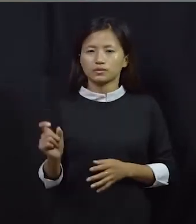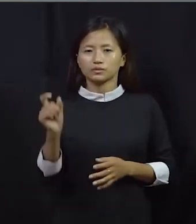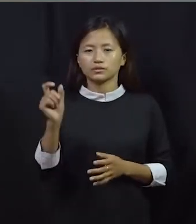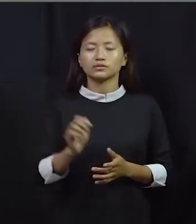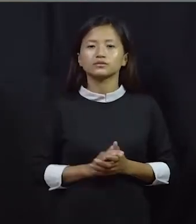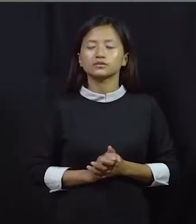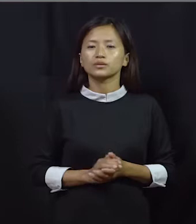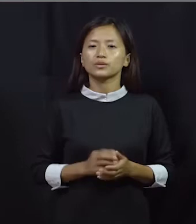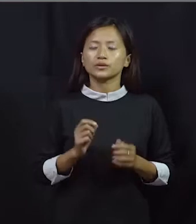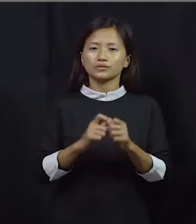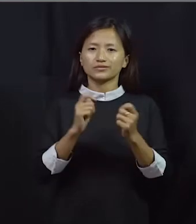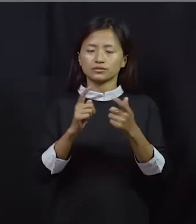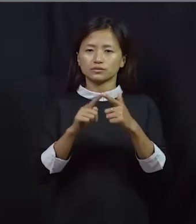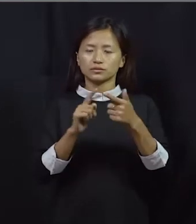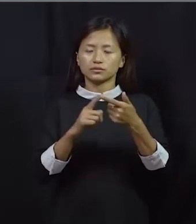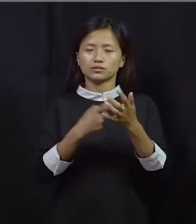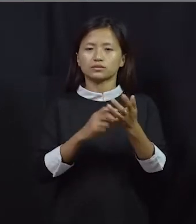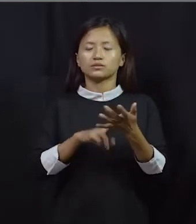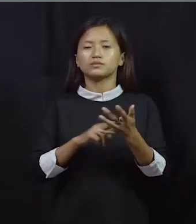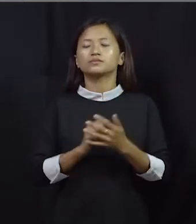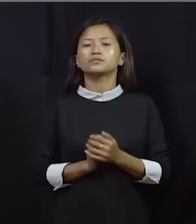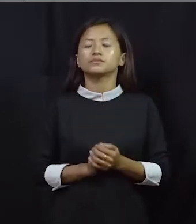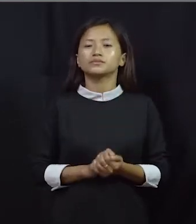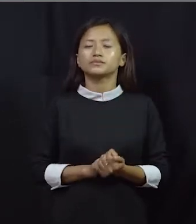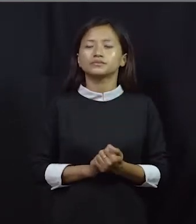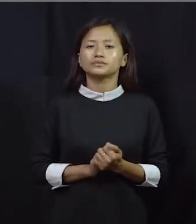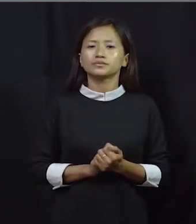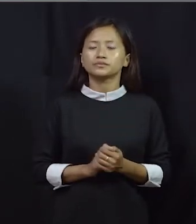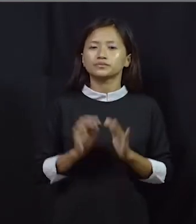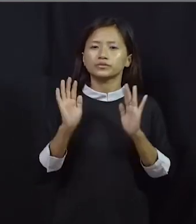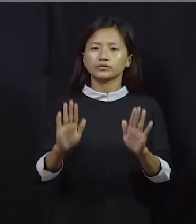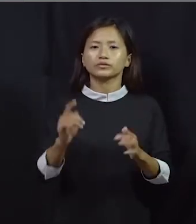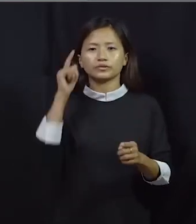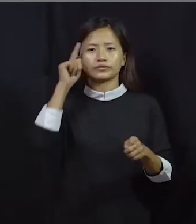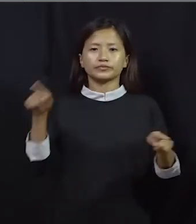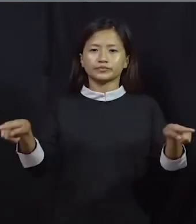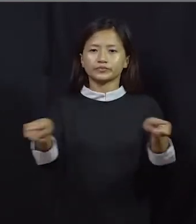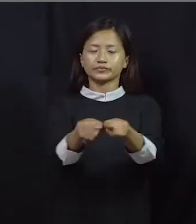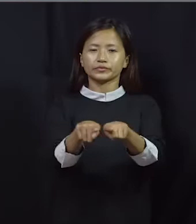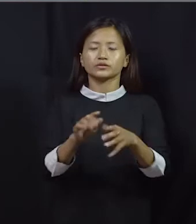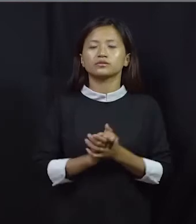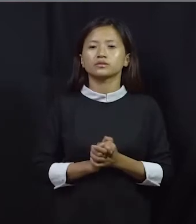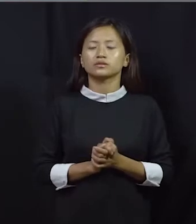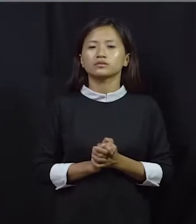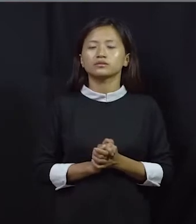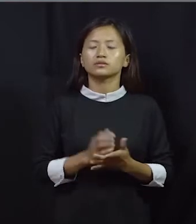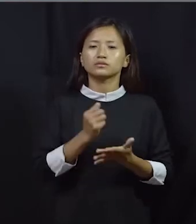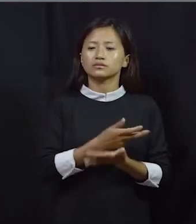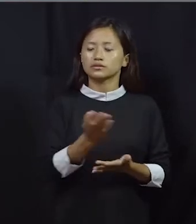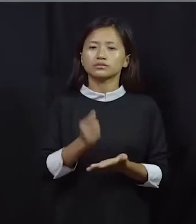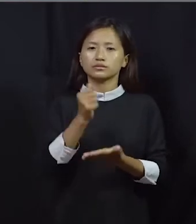where it can be termed as a partnership firm. So next is we have agreement. So there should